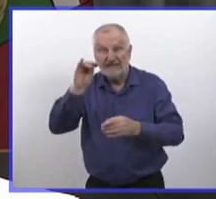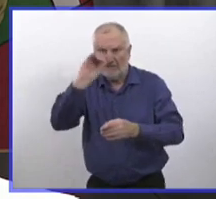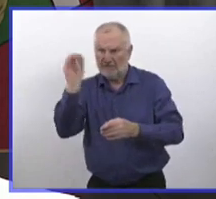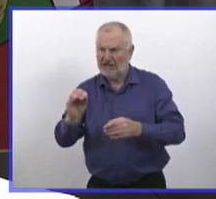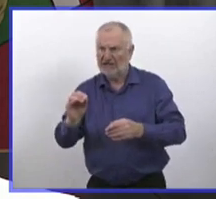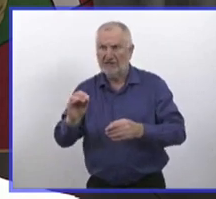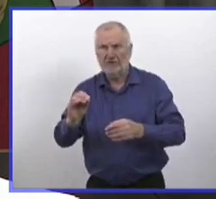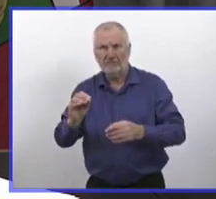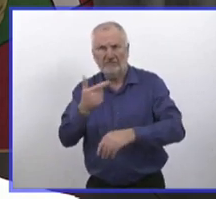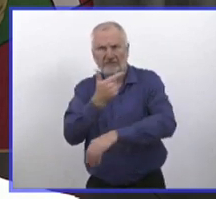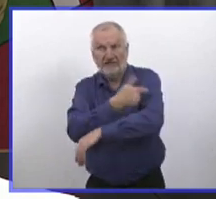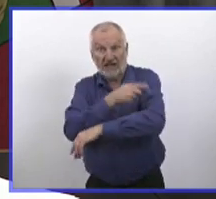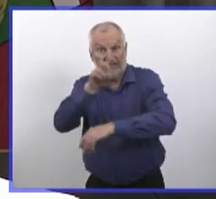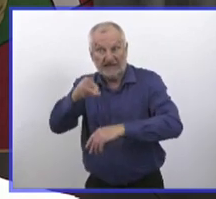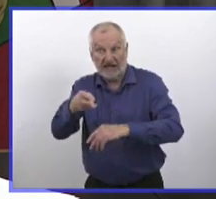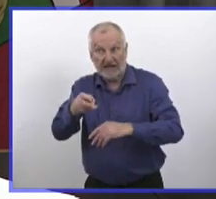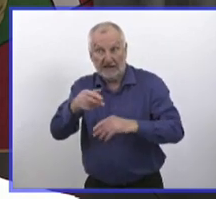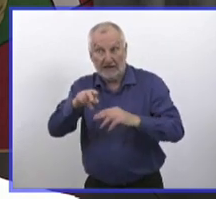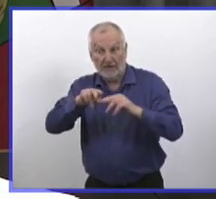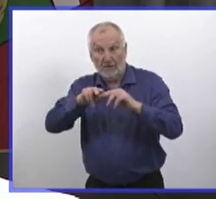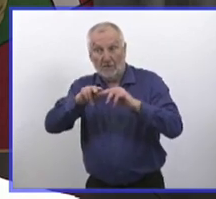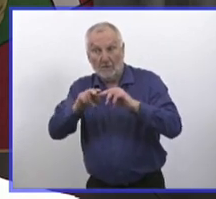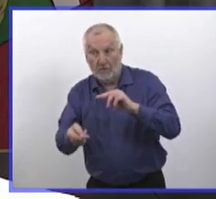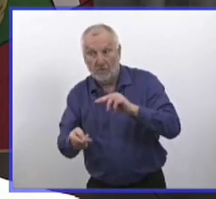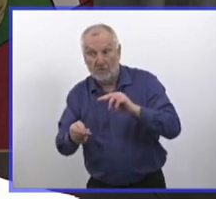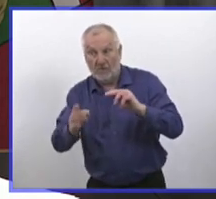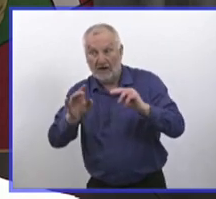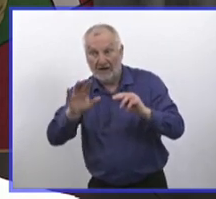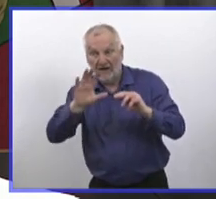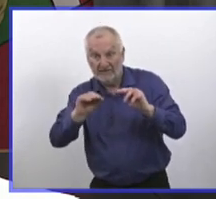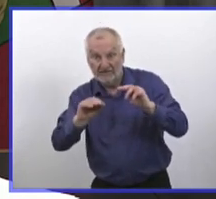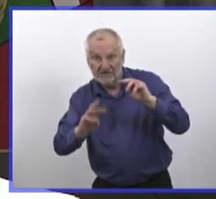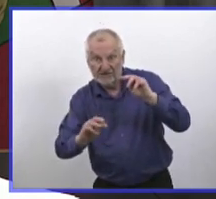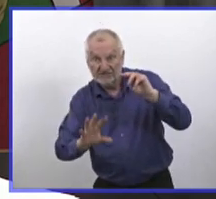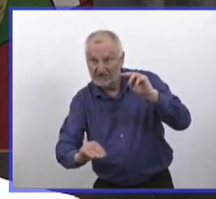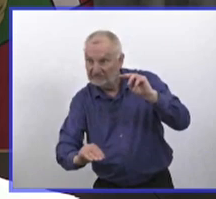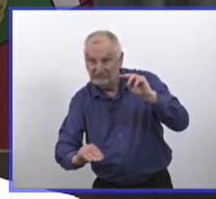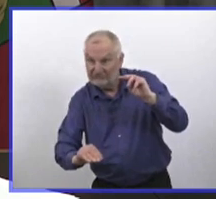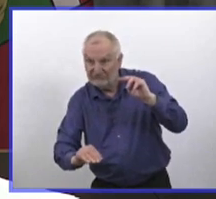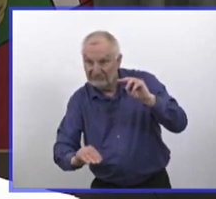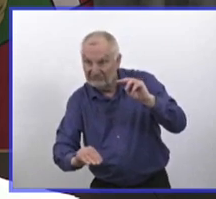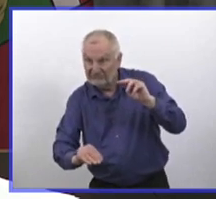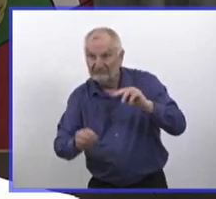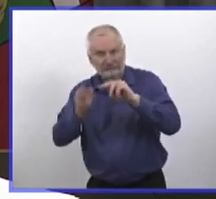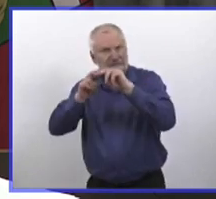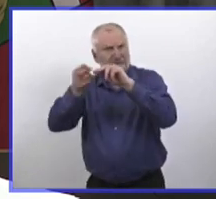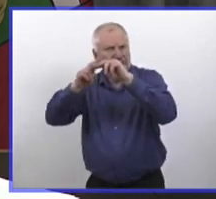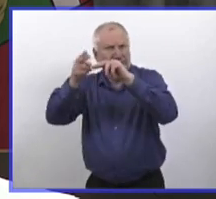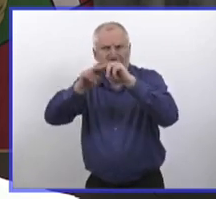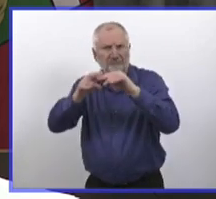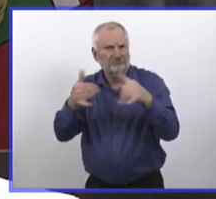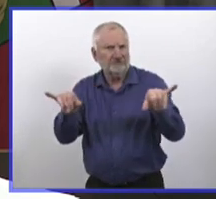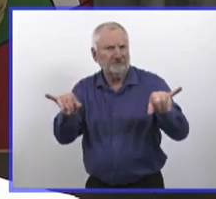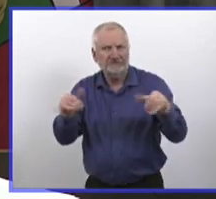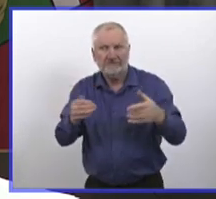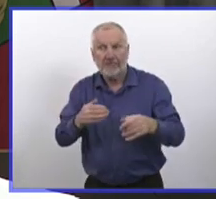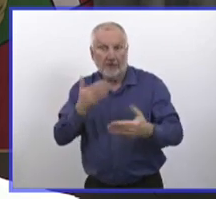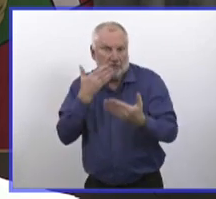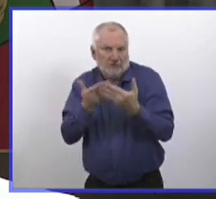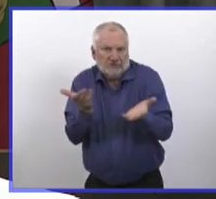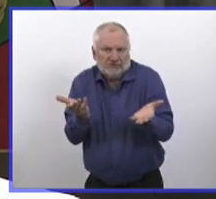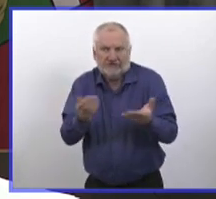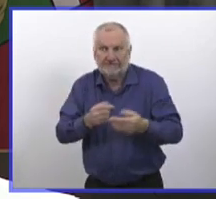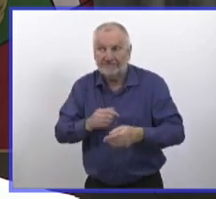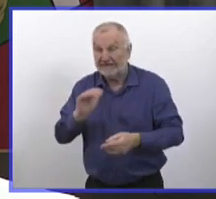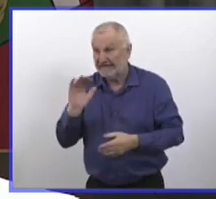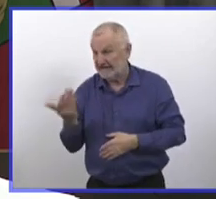have that opportunity to continue to reassess in that 3rd month and ensure that what we're seeing continues to be the best